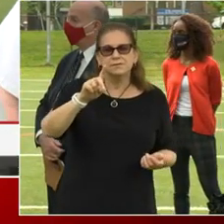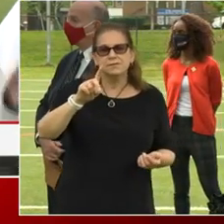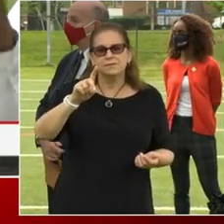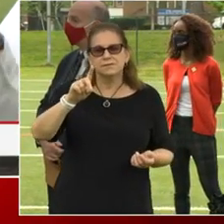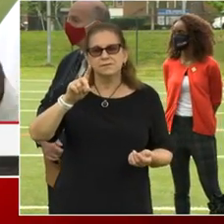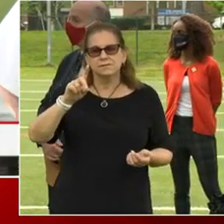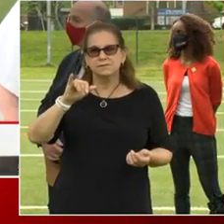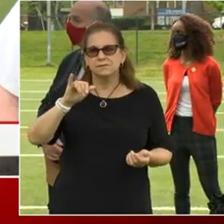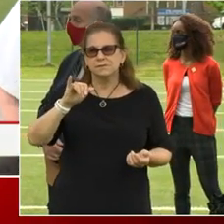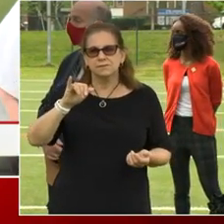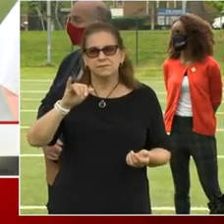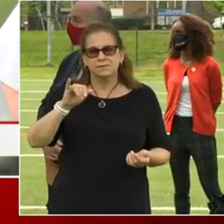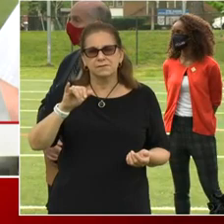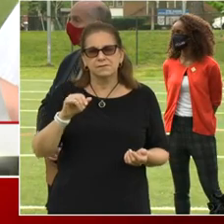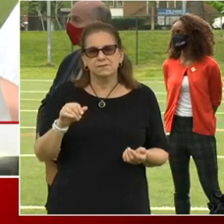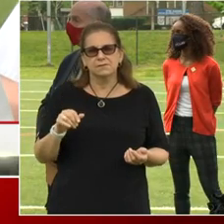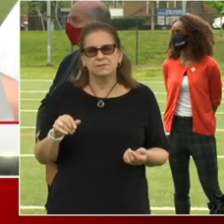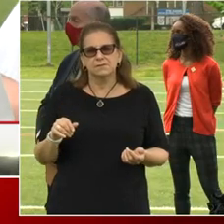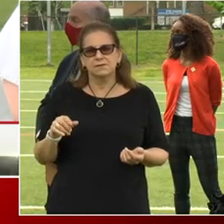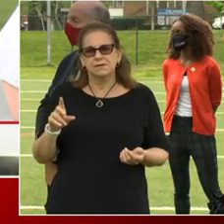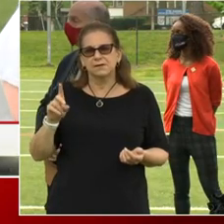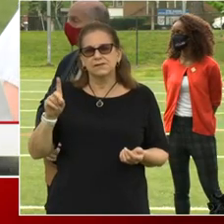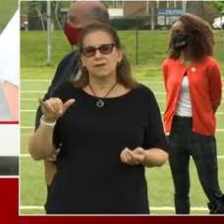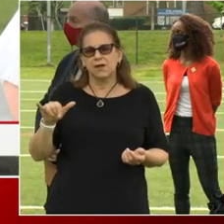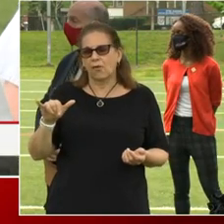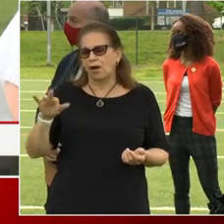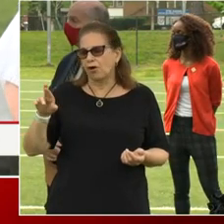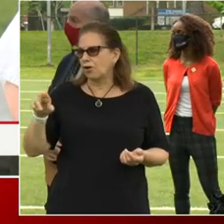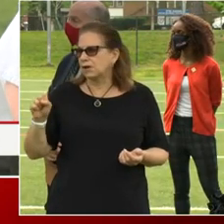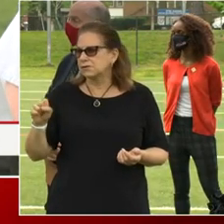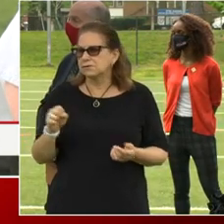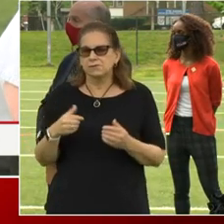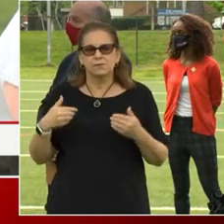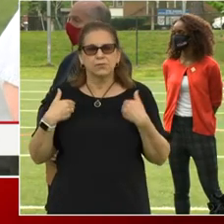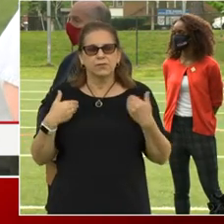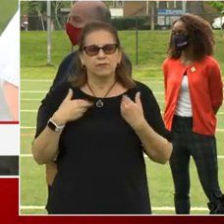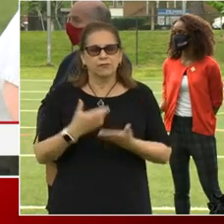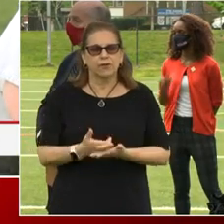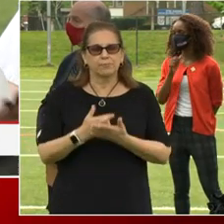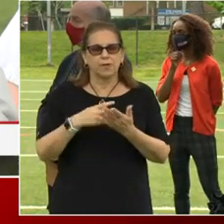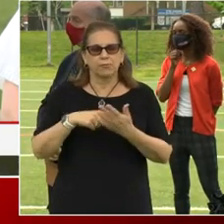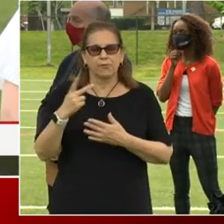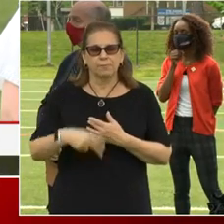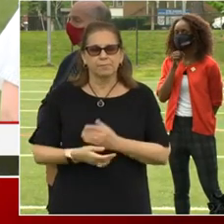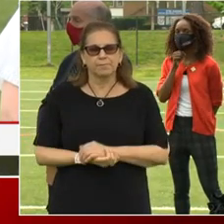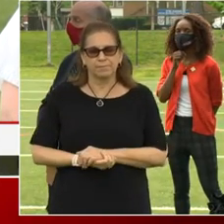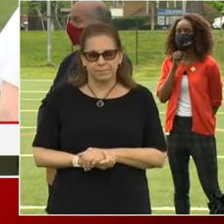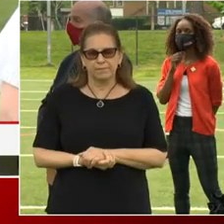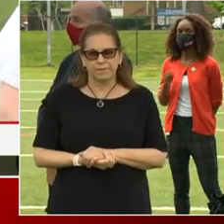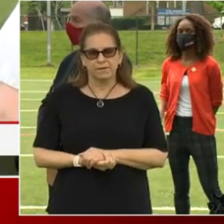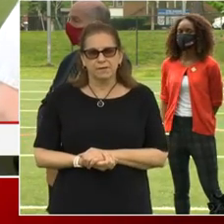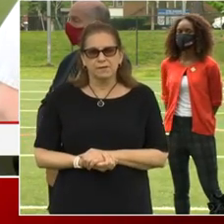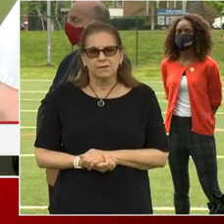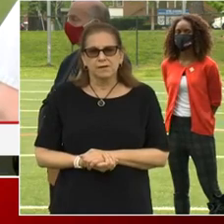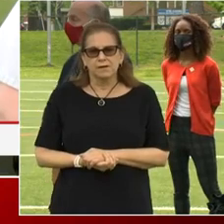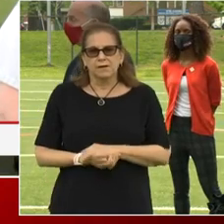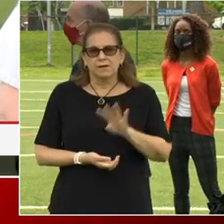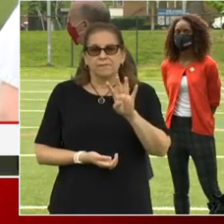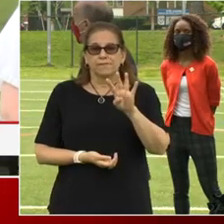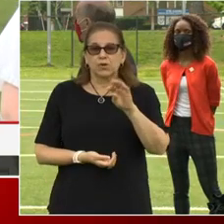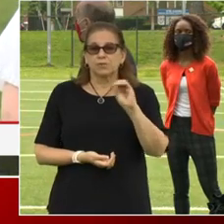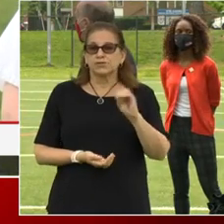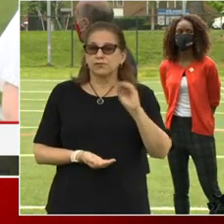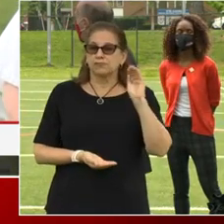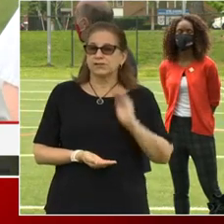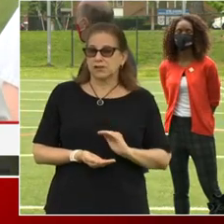of juveniles, it went way down. Probably about a 40% reduction in juvenile arrests. And I think that the primary